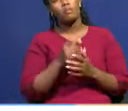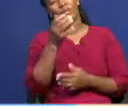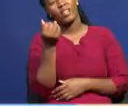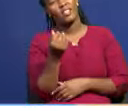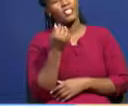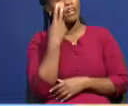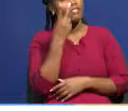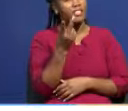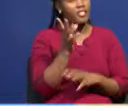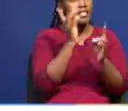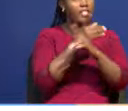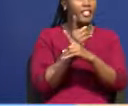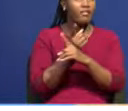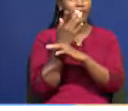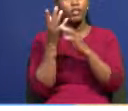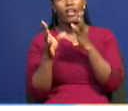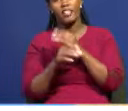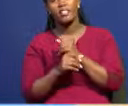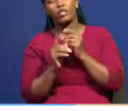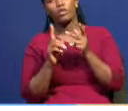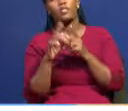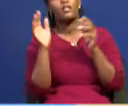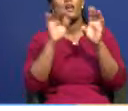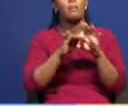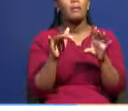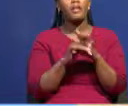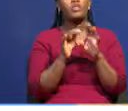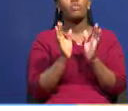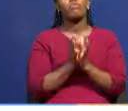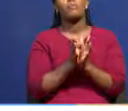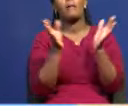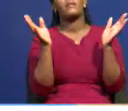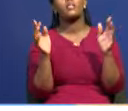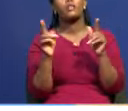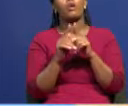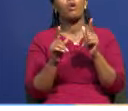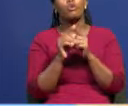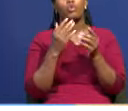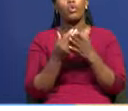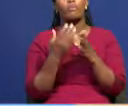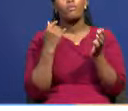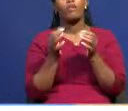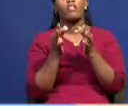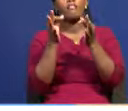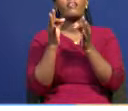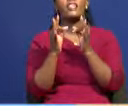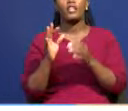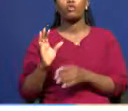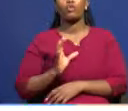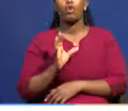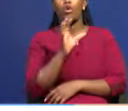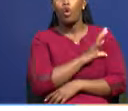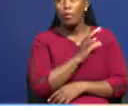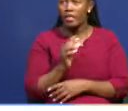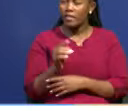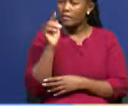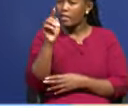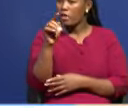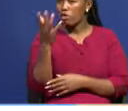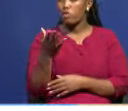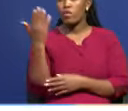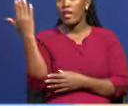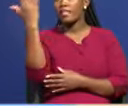various organizations, from members of the public, before the Finance Committee, even outside the Finance Committee. You, as a not just a